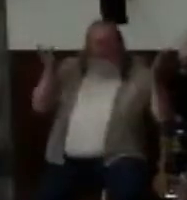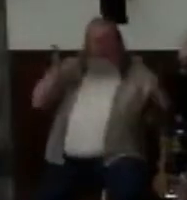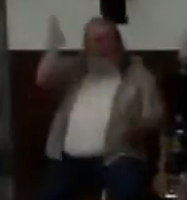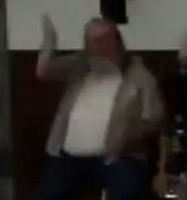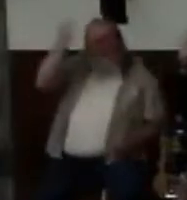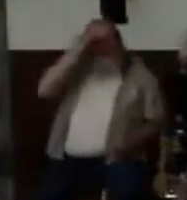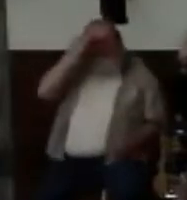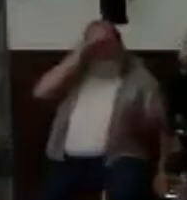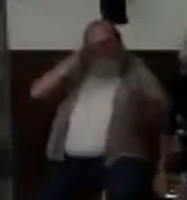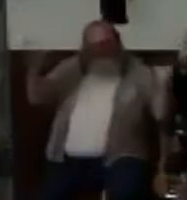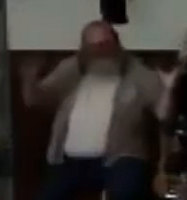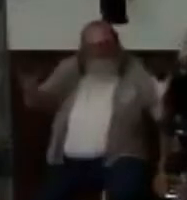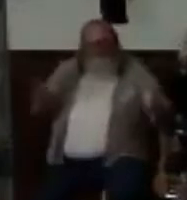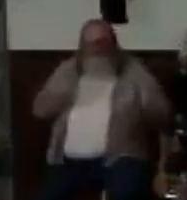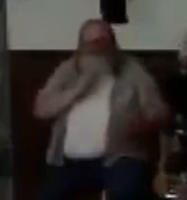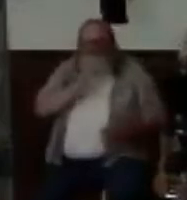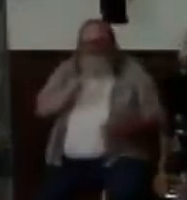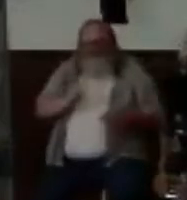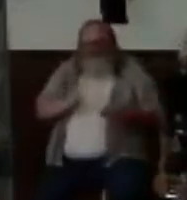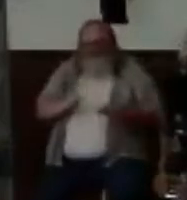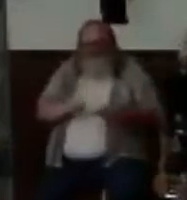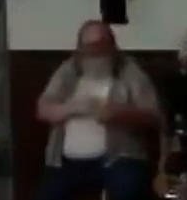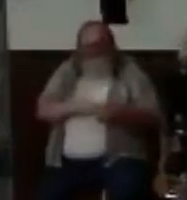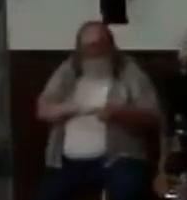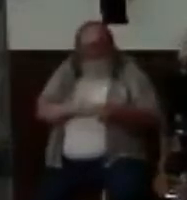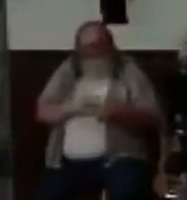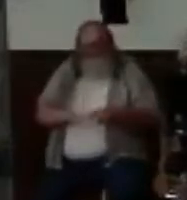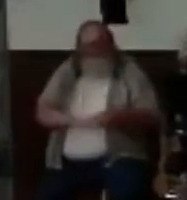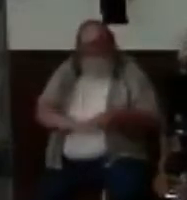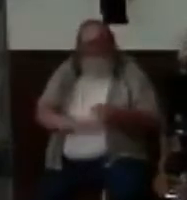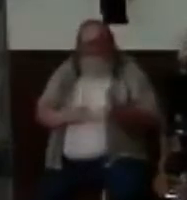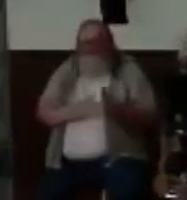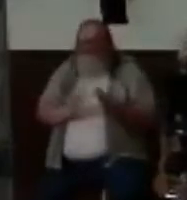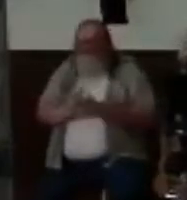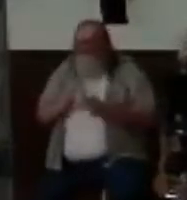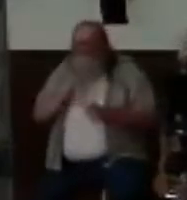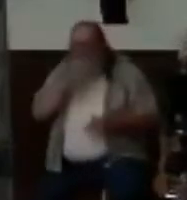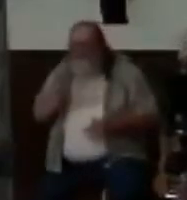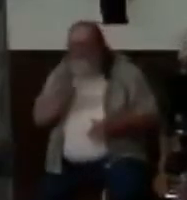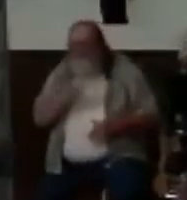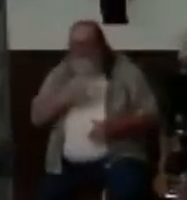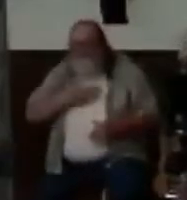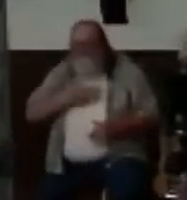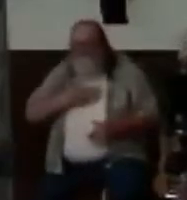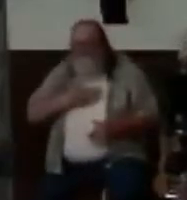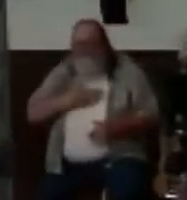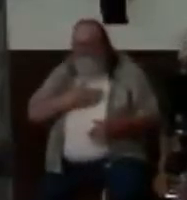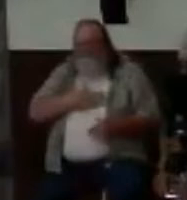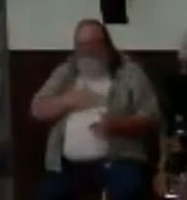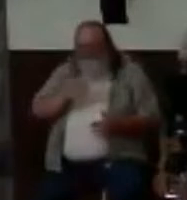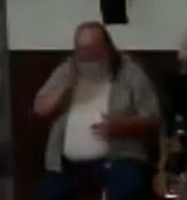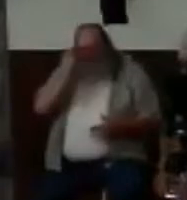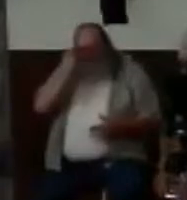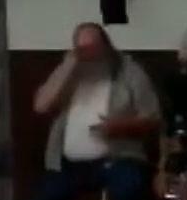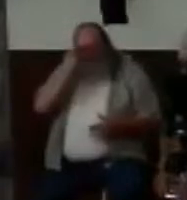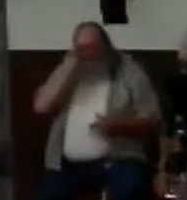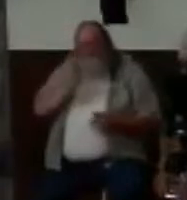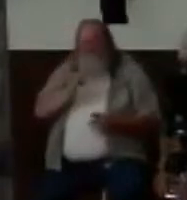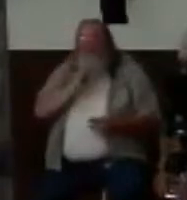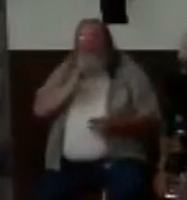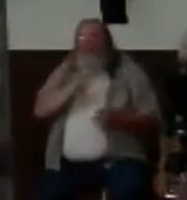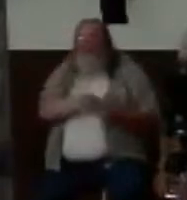yet been trained? So Jesus told them, my message is not my own. It comes from God who sent